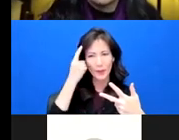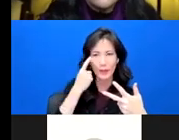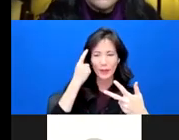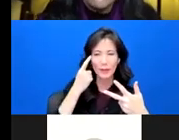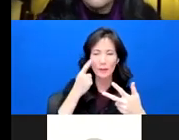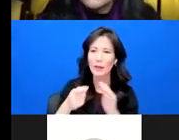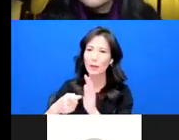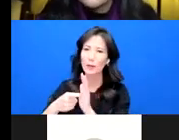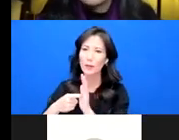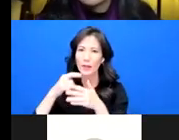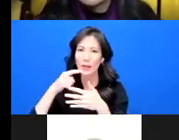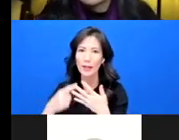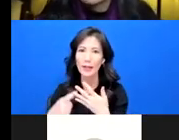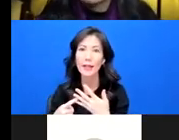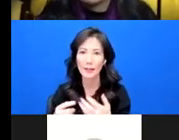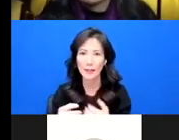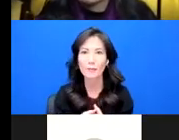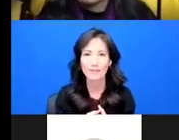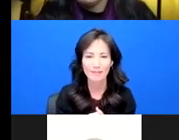criteria. And we'll go to the next slide, please.